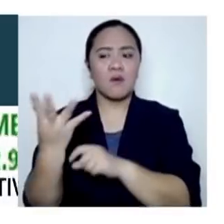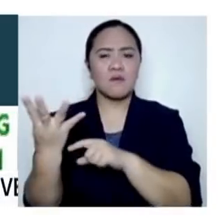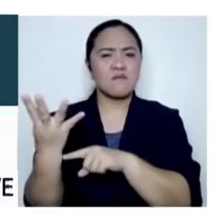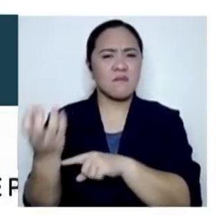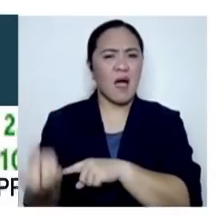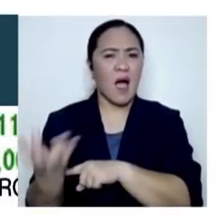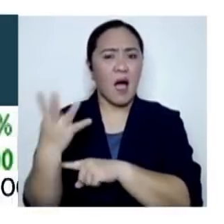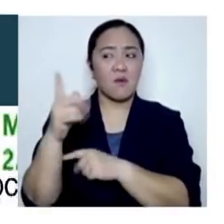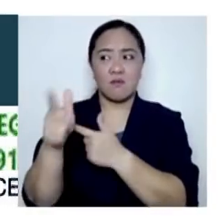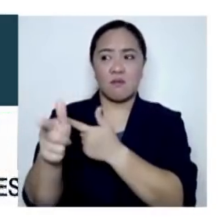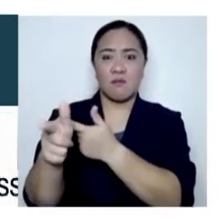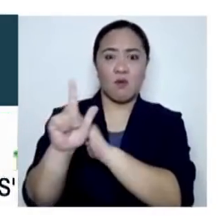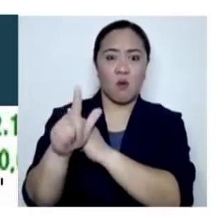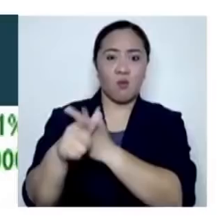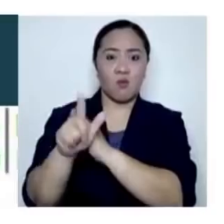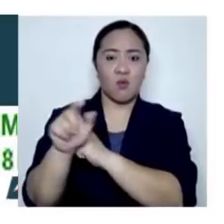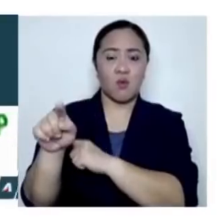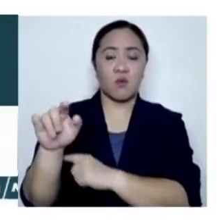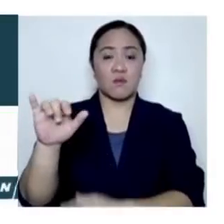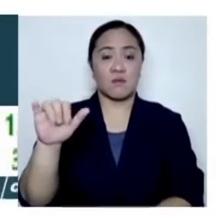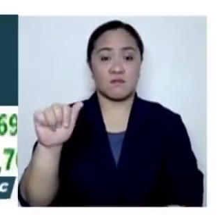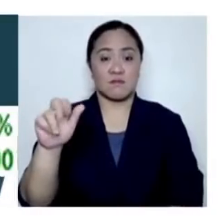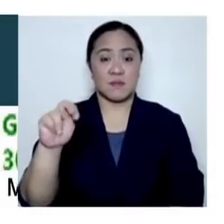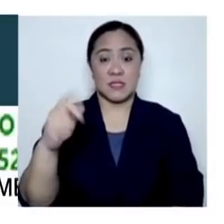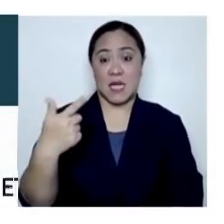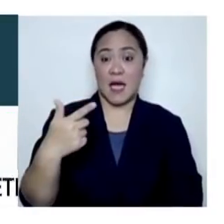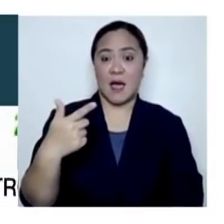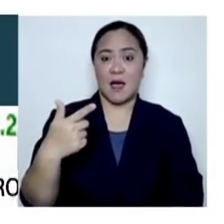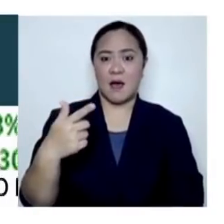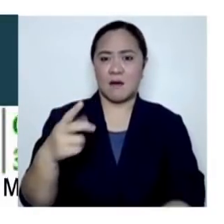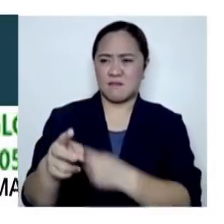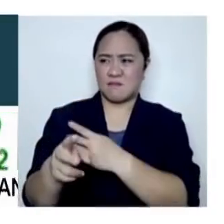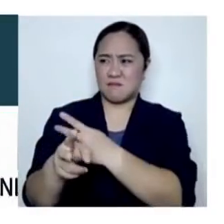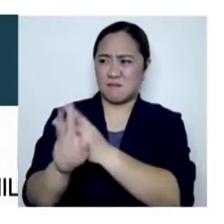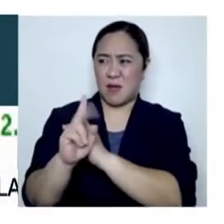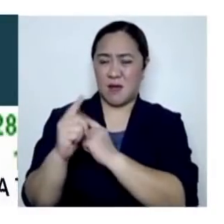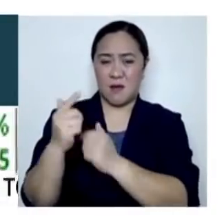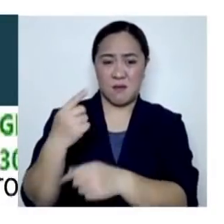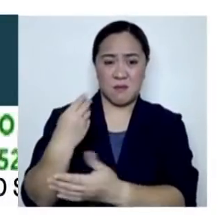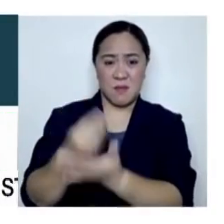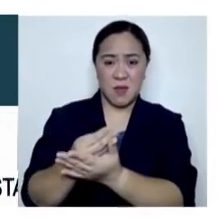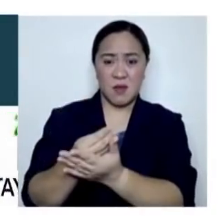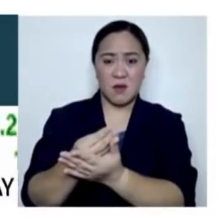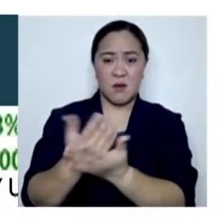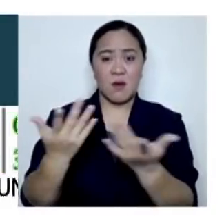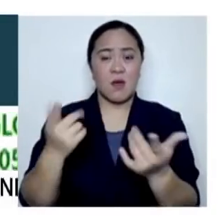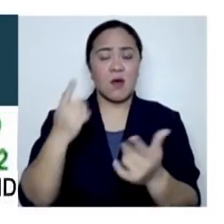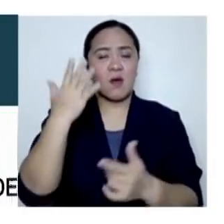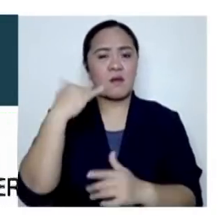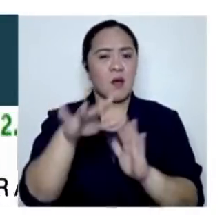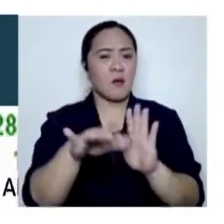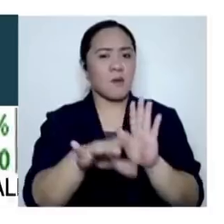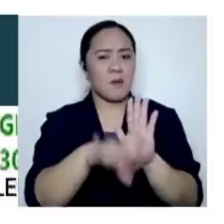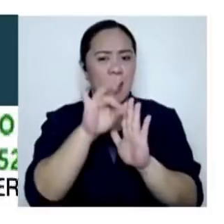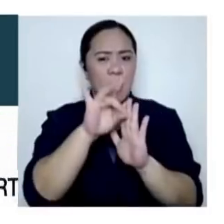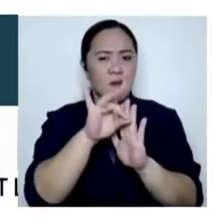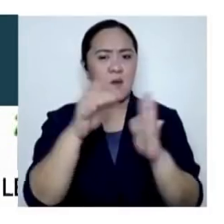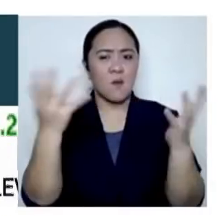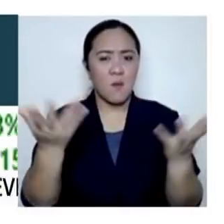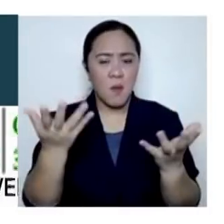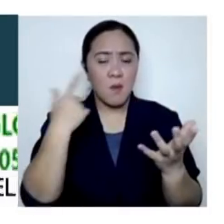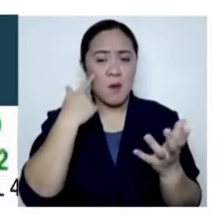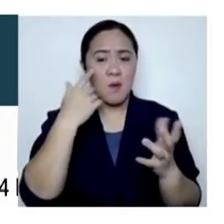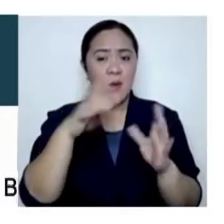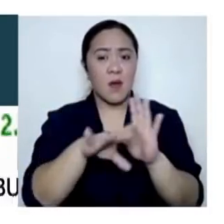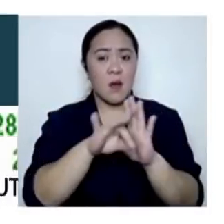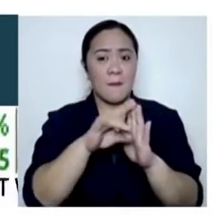to them by Michael Yang. Tell us, Senator, why is it important to find out the amount of money